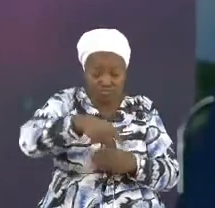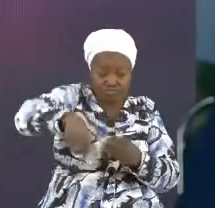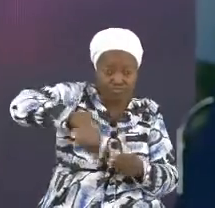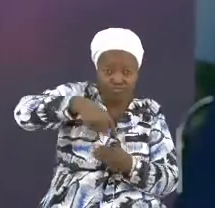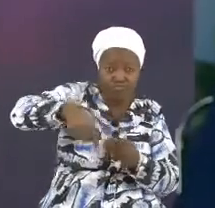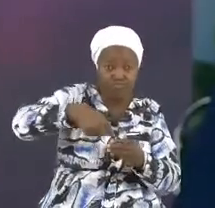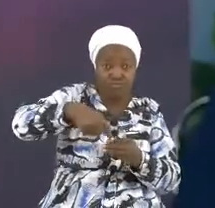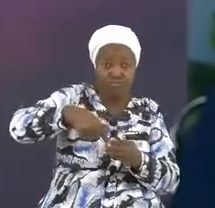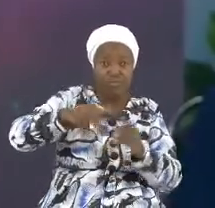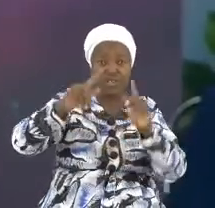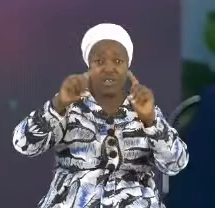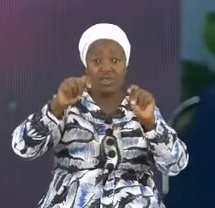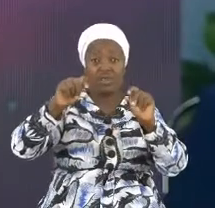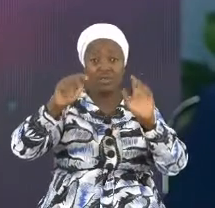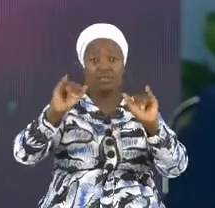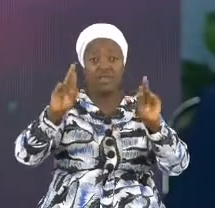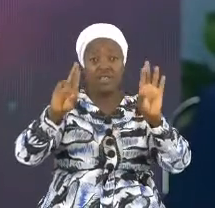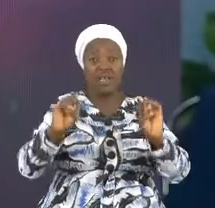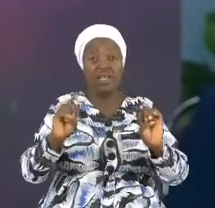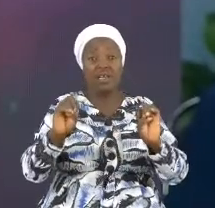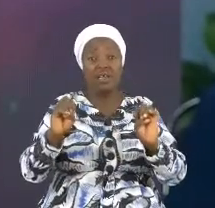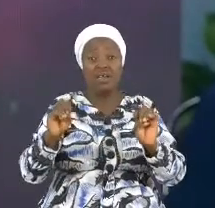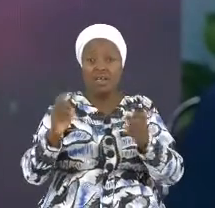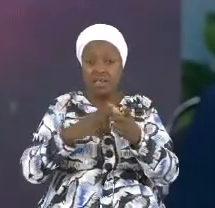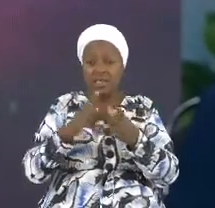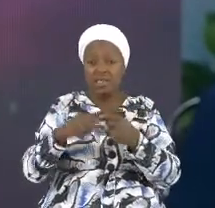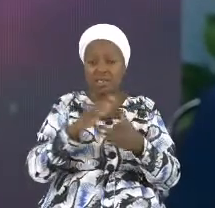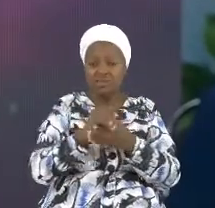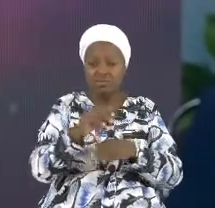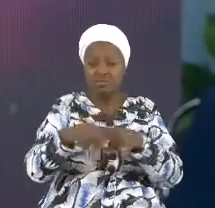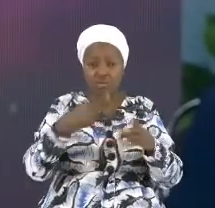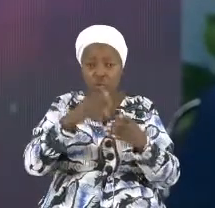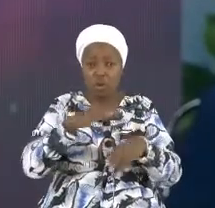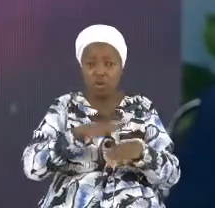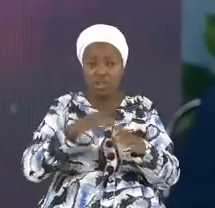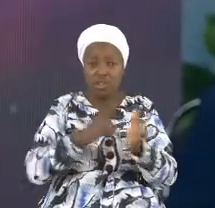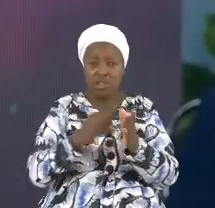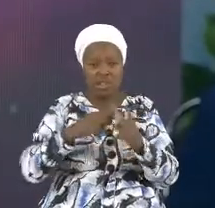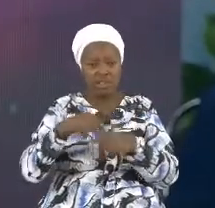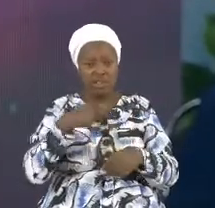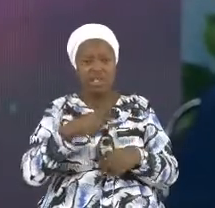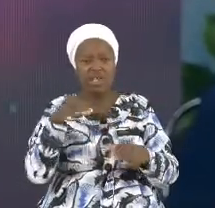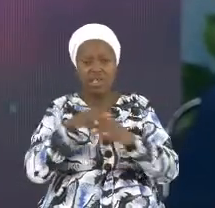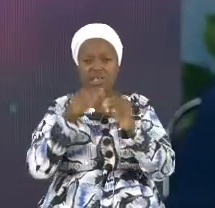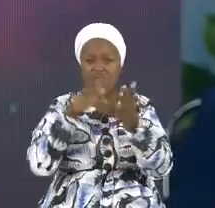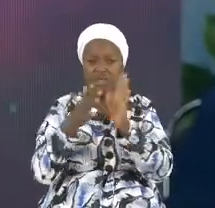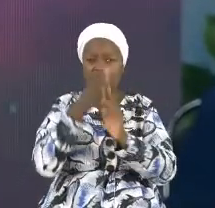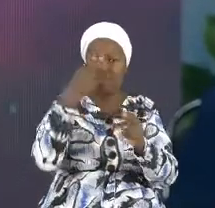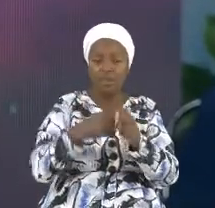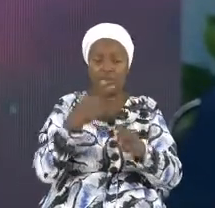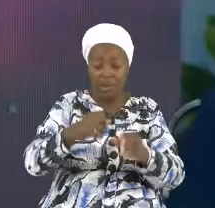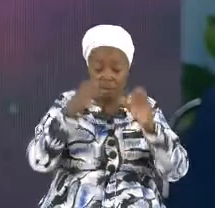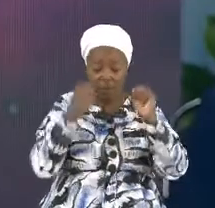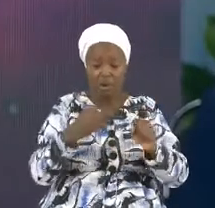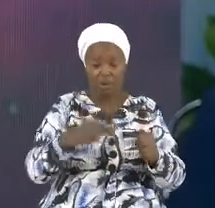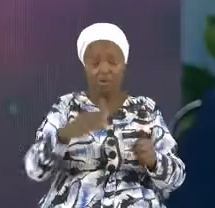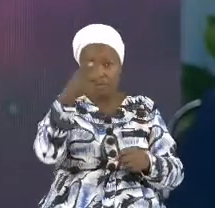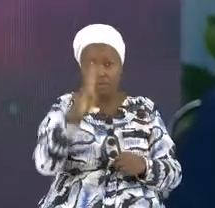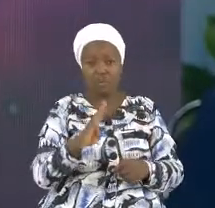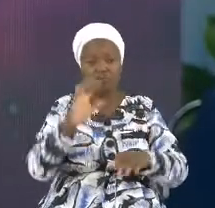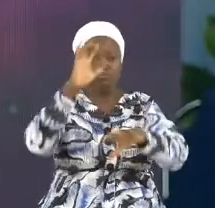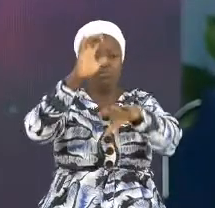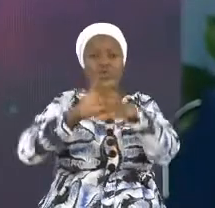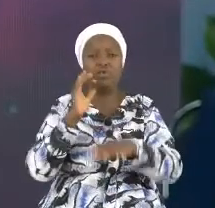board. And then when we said, in Jesus' name, the power of God struck him. And he rose